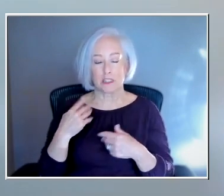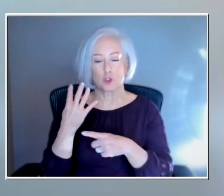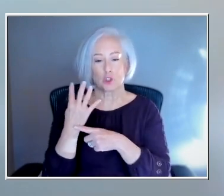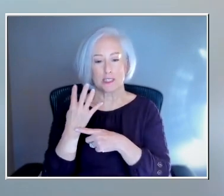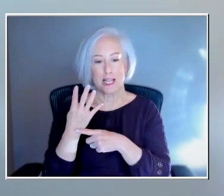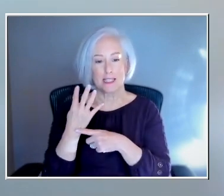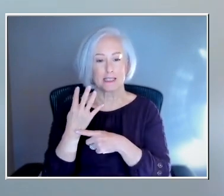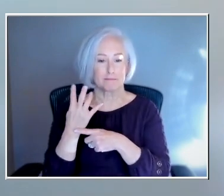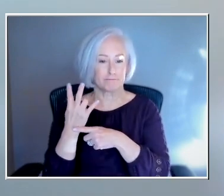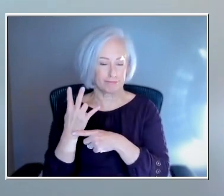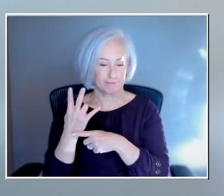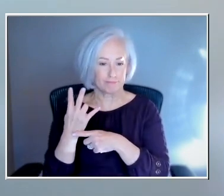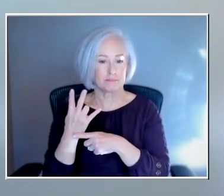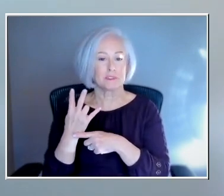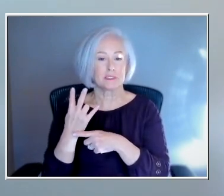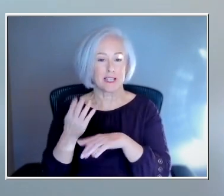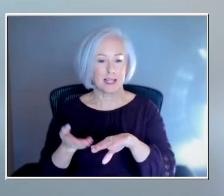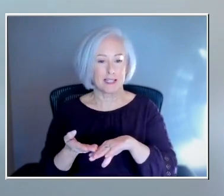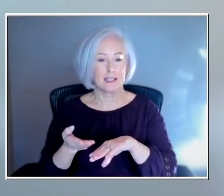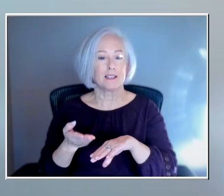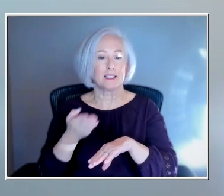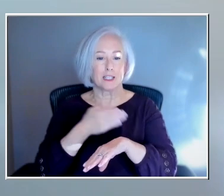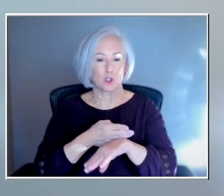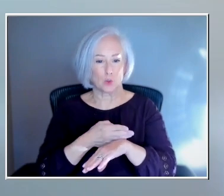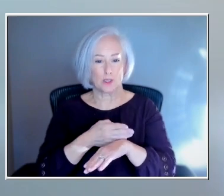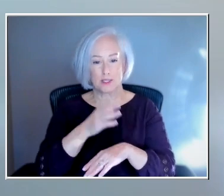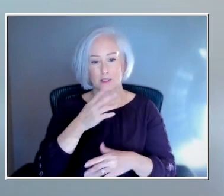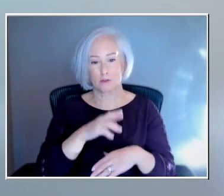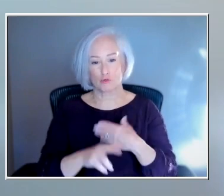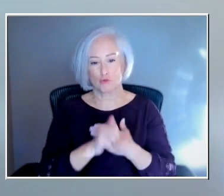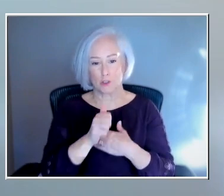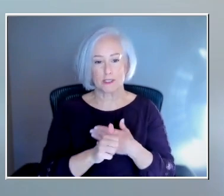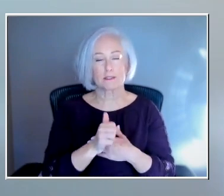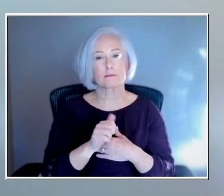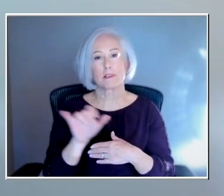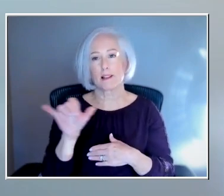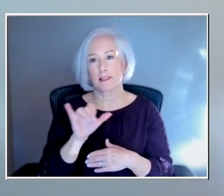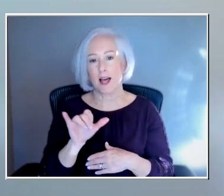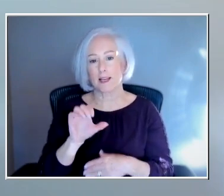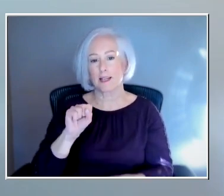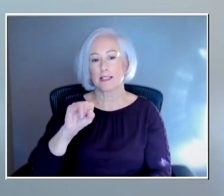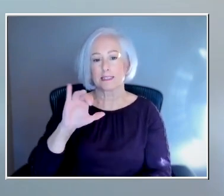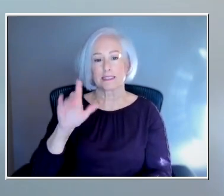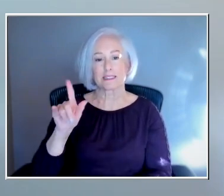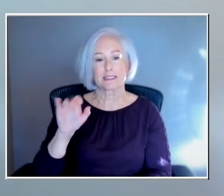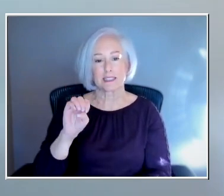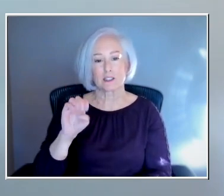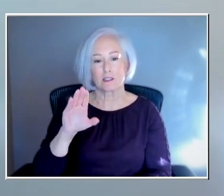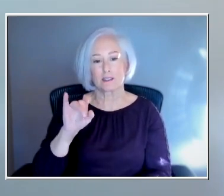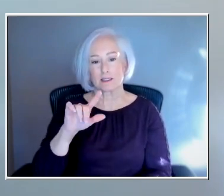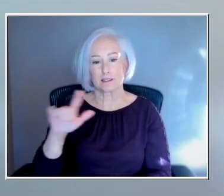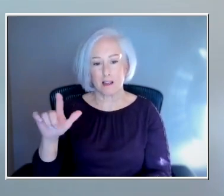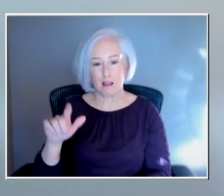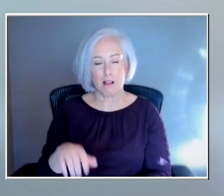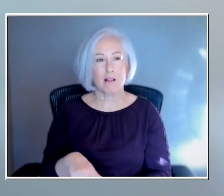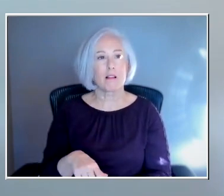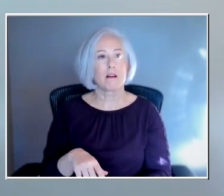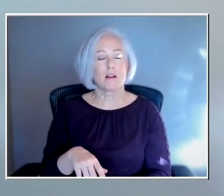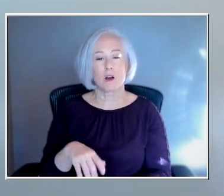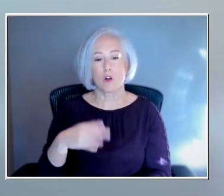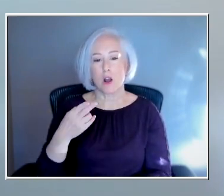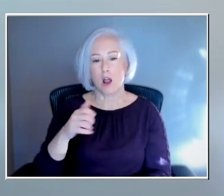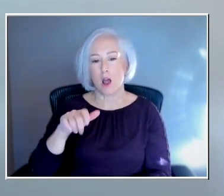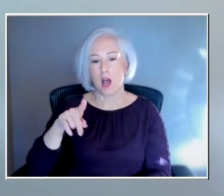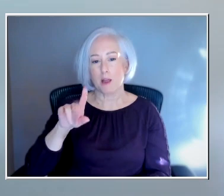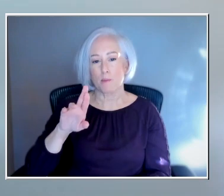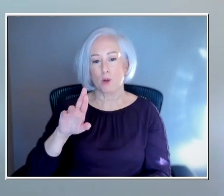stroke. For example, sickle cell disease and some inheritable or acquired thrombophilias or hypercoagulable